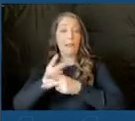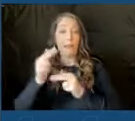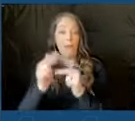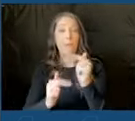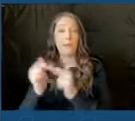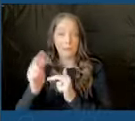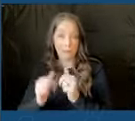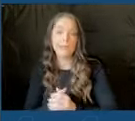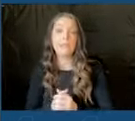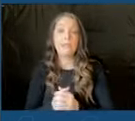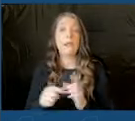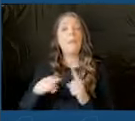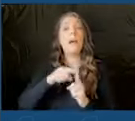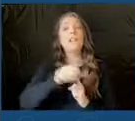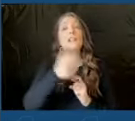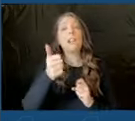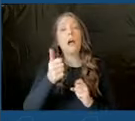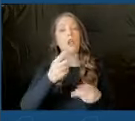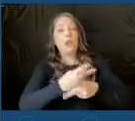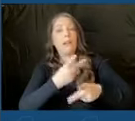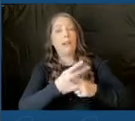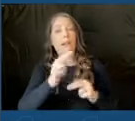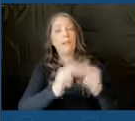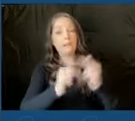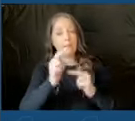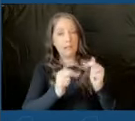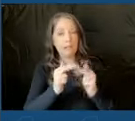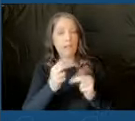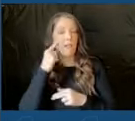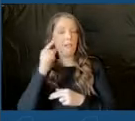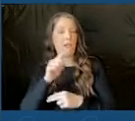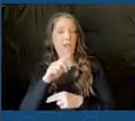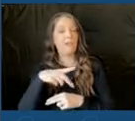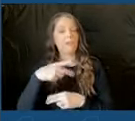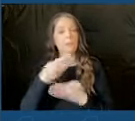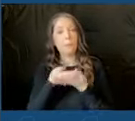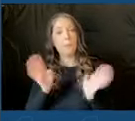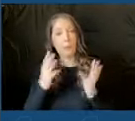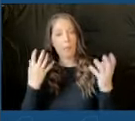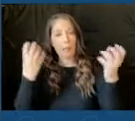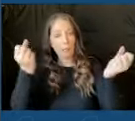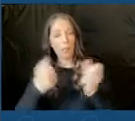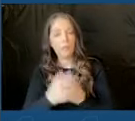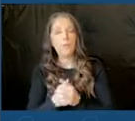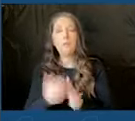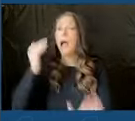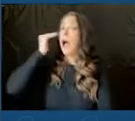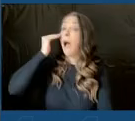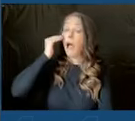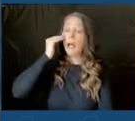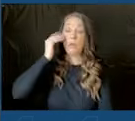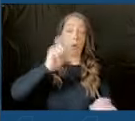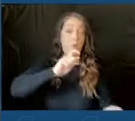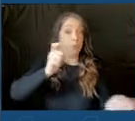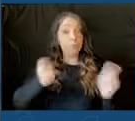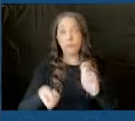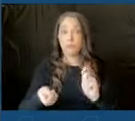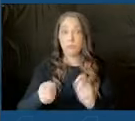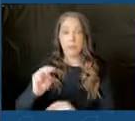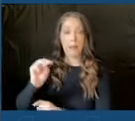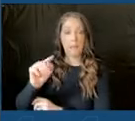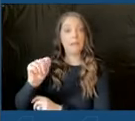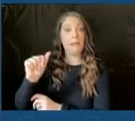facilities regulated by the Department of Health while there's still the variant at large. And so I know this is a big change. The MTA will be rolling out the